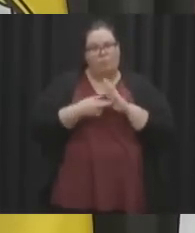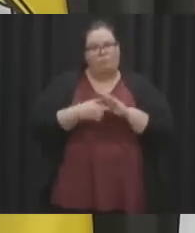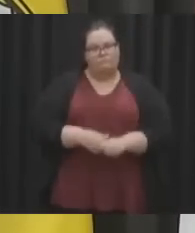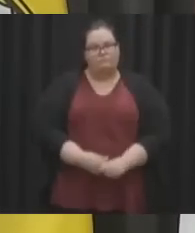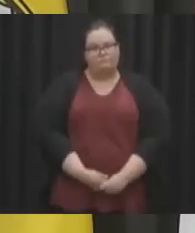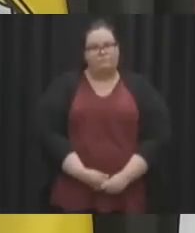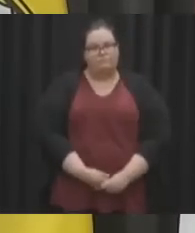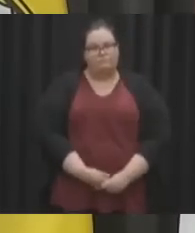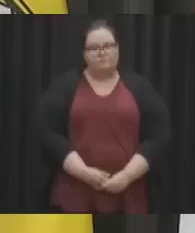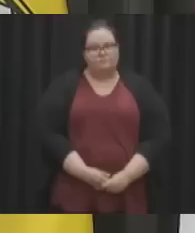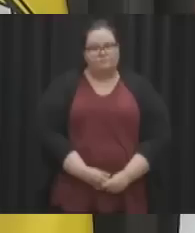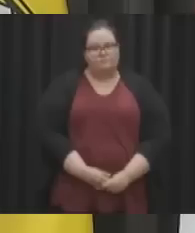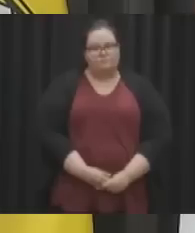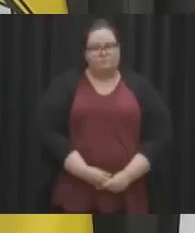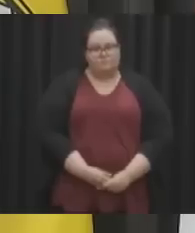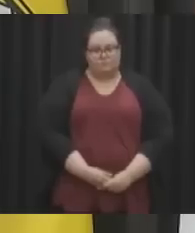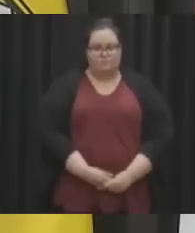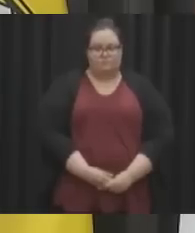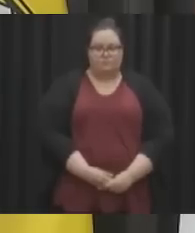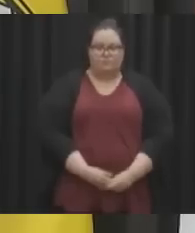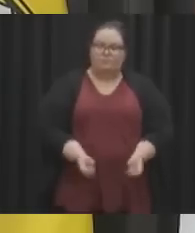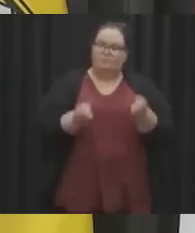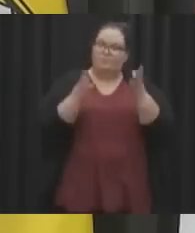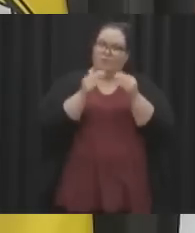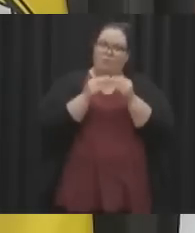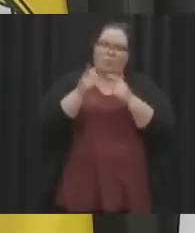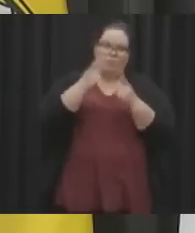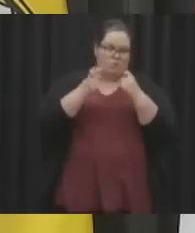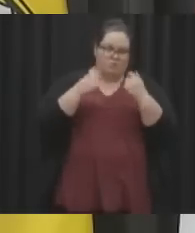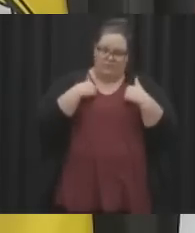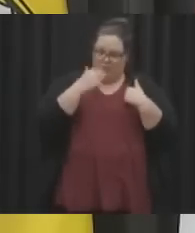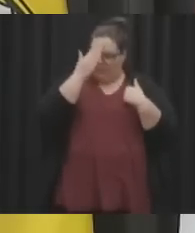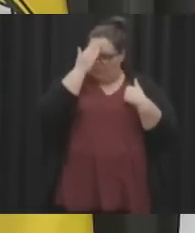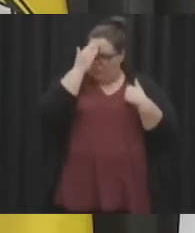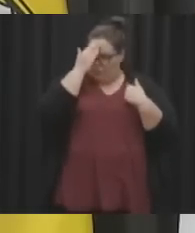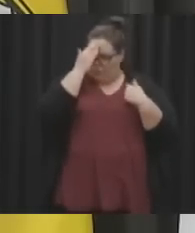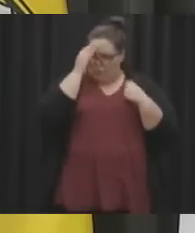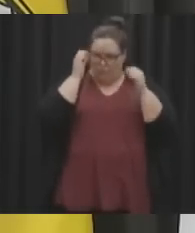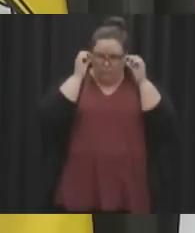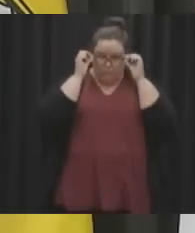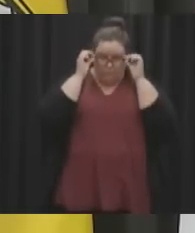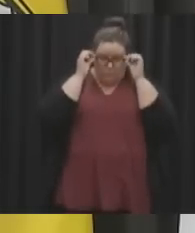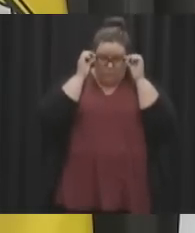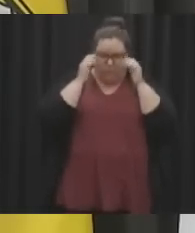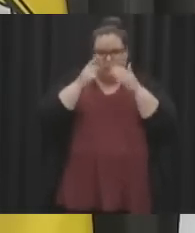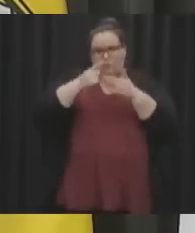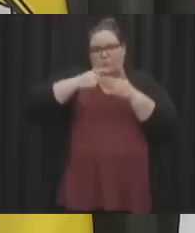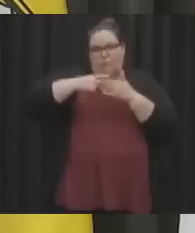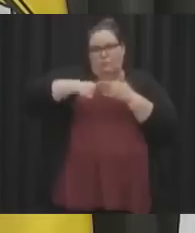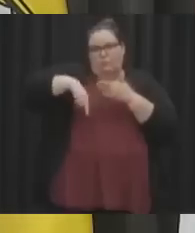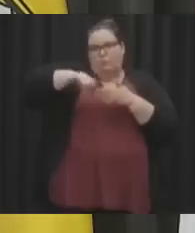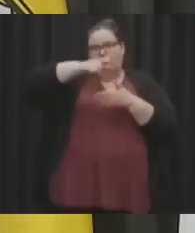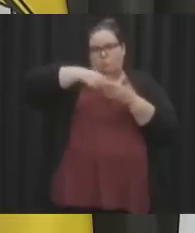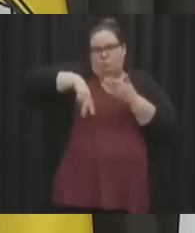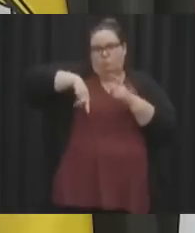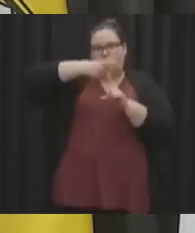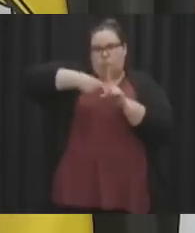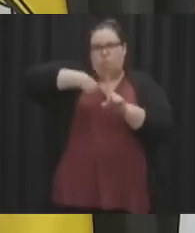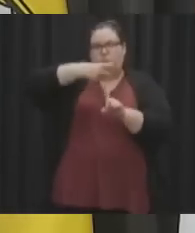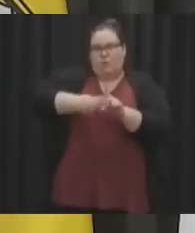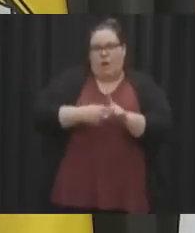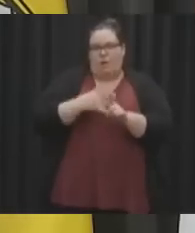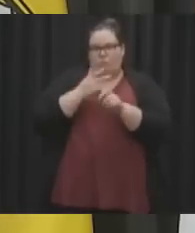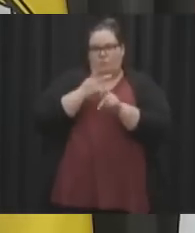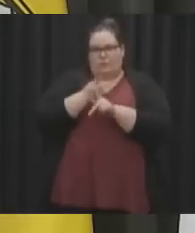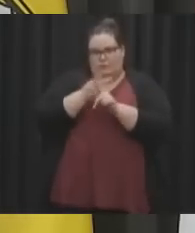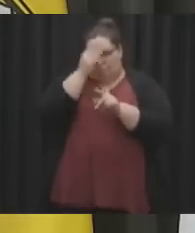Malgré le fait qu'on va essayer de communiquer tout qu'on peut avec tous les détails qu'on peut sur les cas, sur les éclosions,